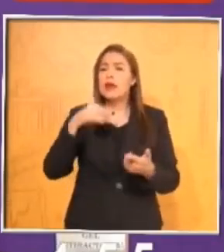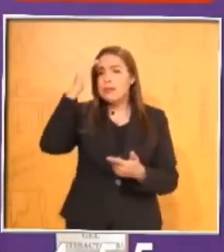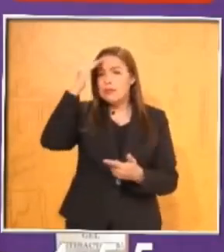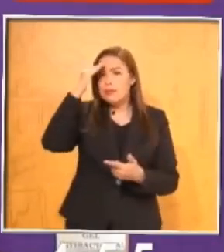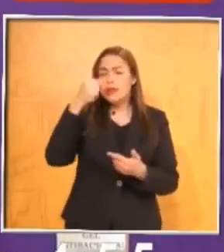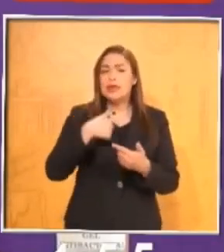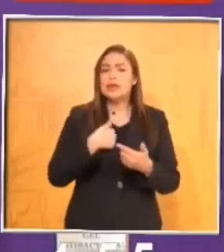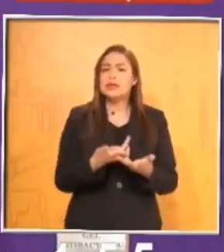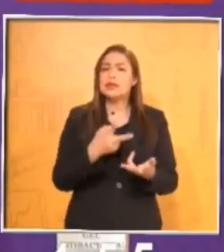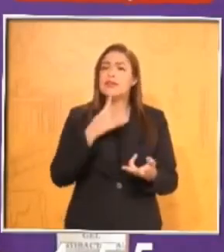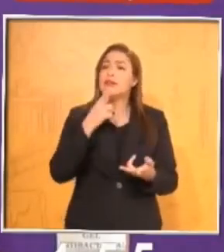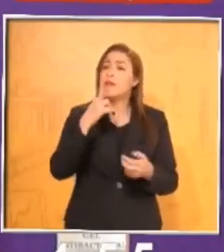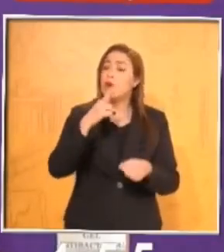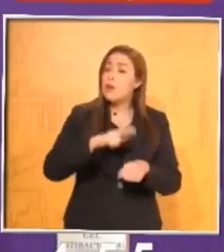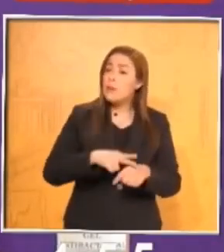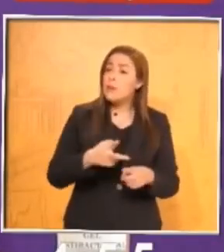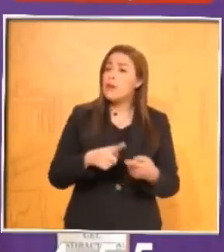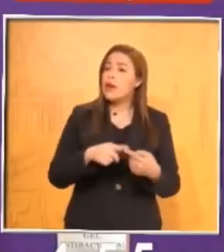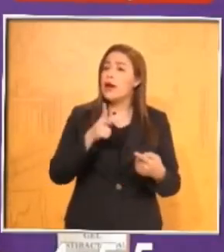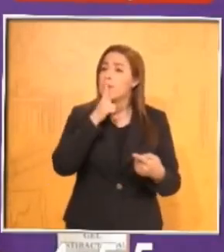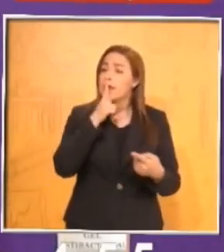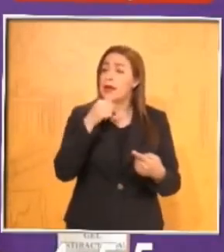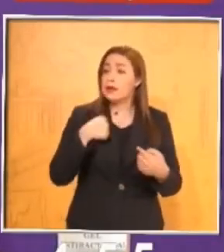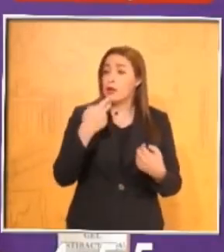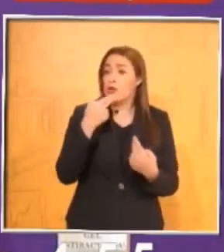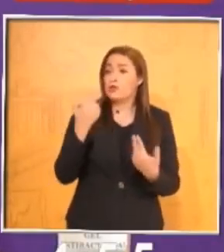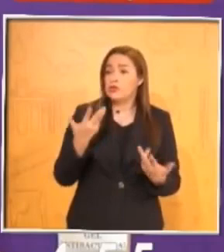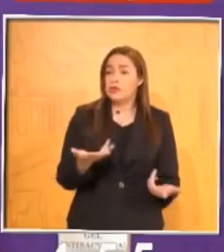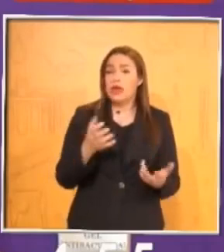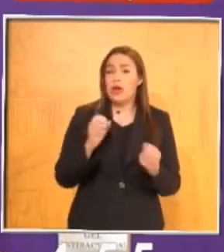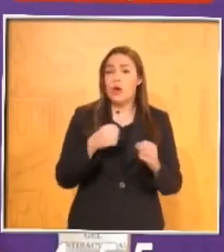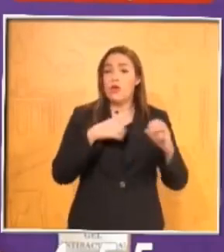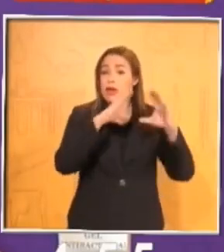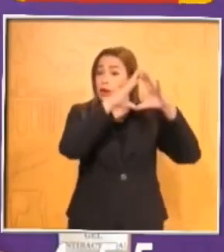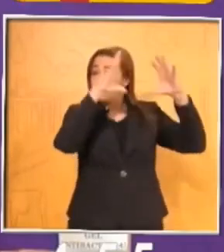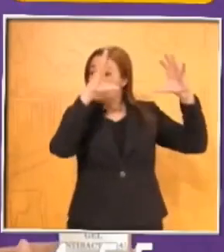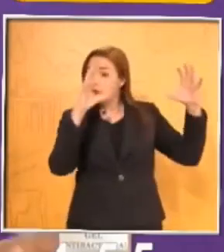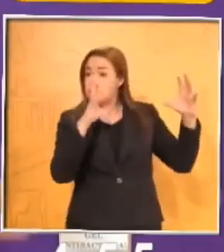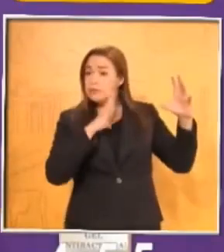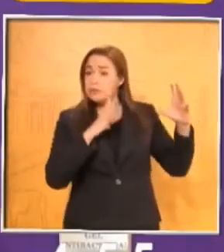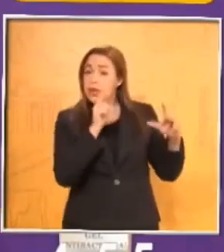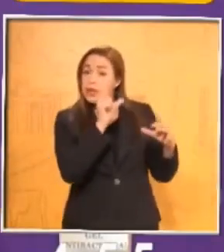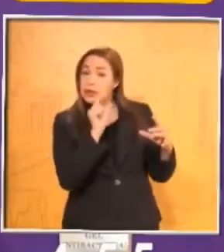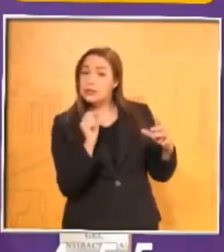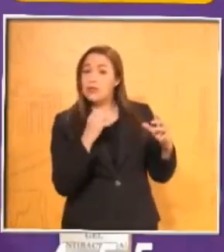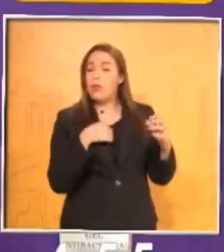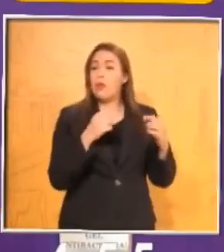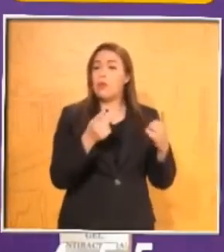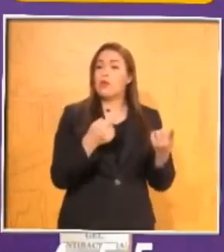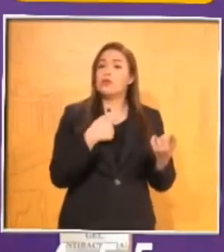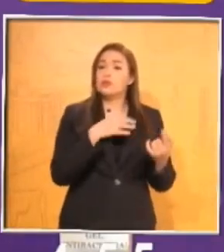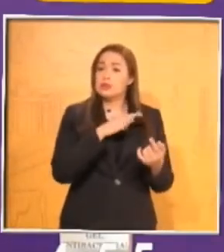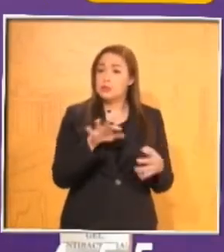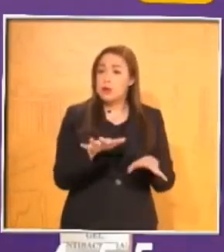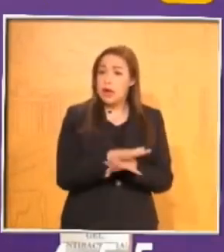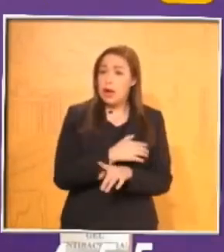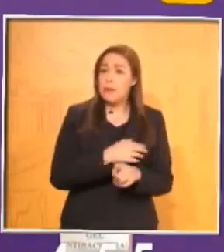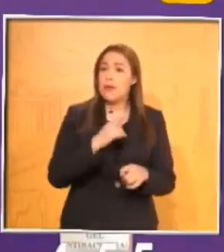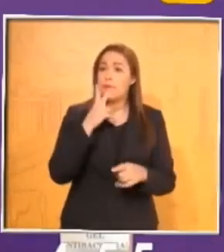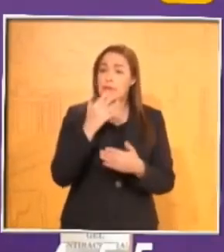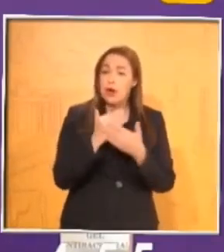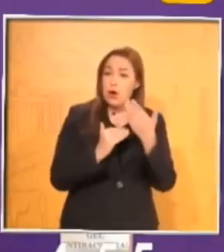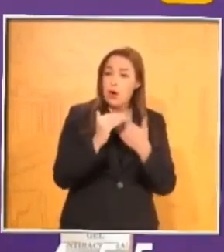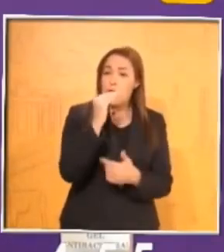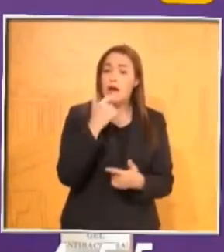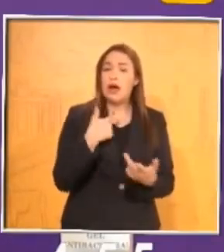about the vocabulary inside of the panels, inside the speech bubbles, and inside the comic strip, and